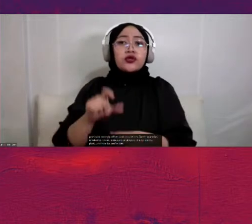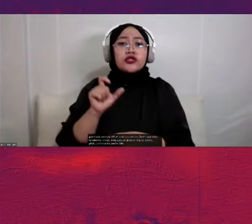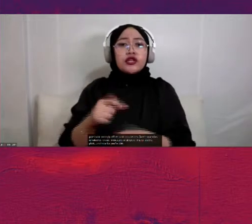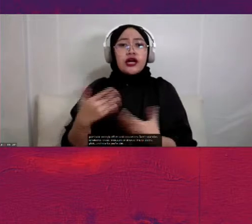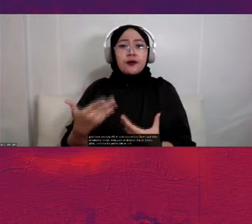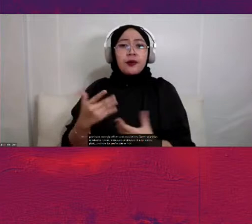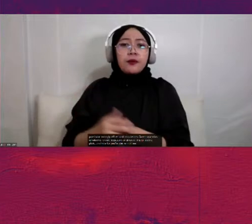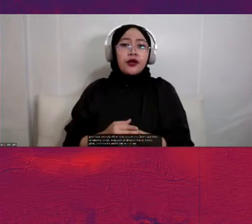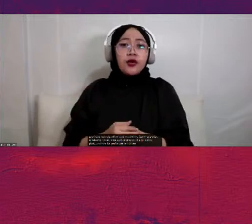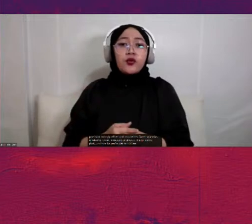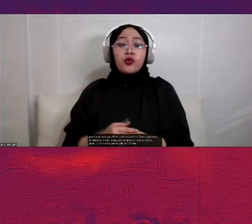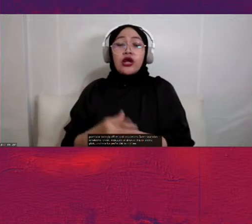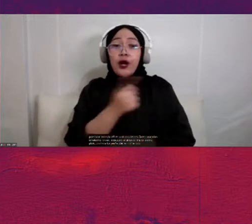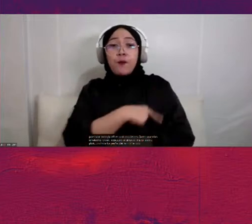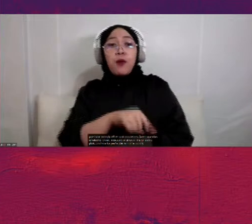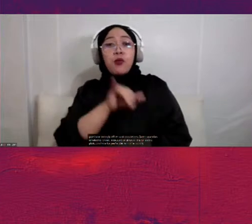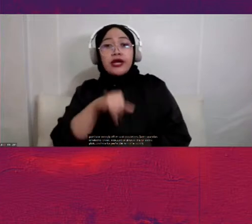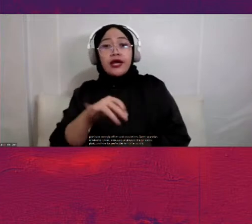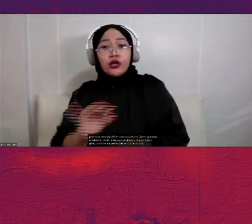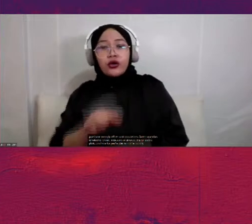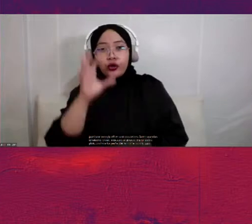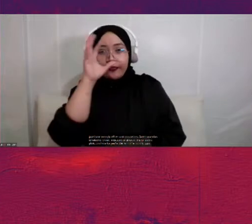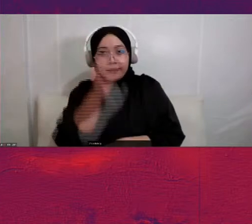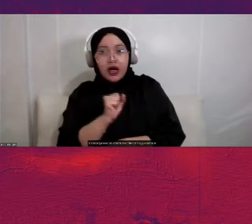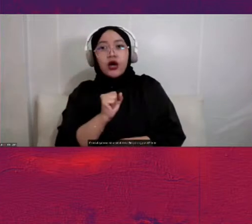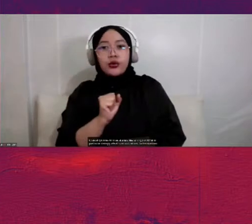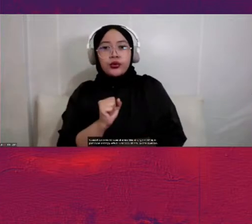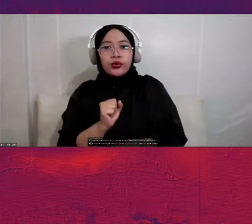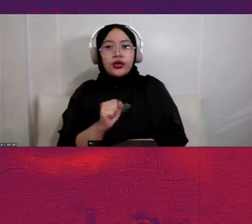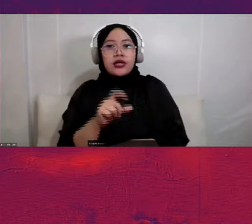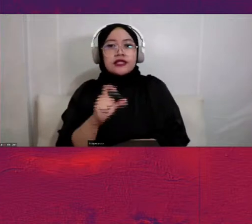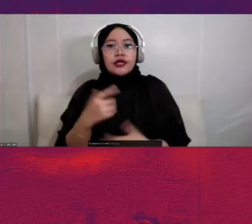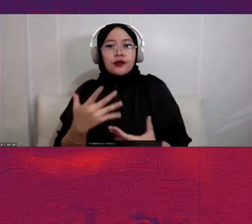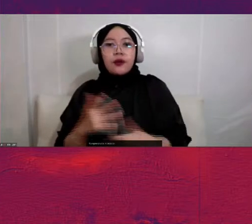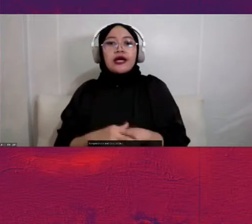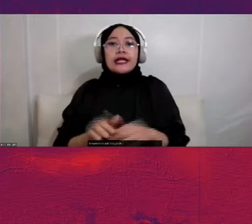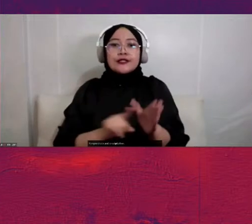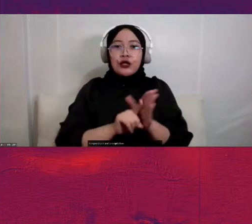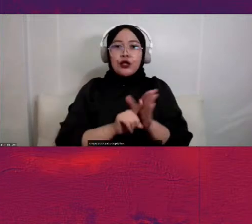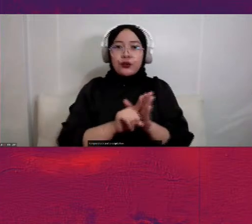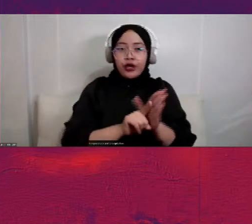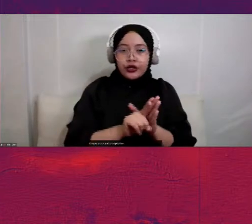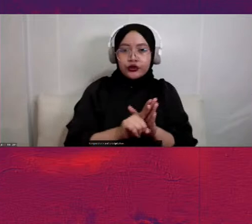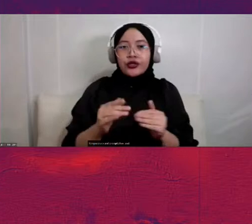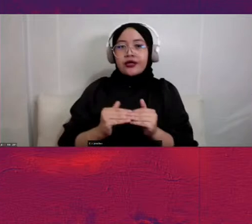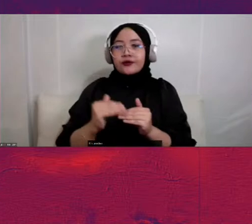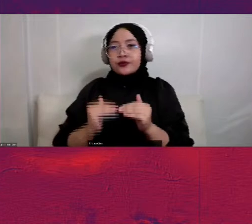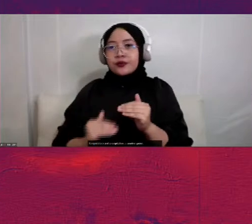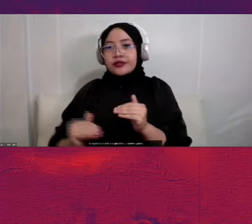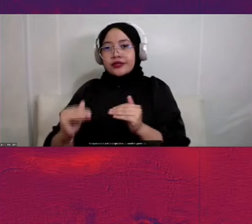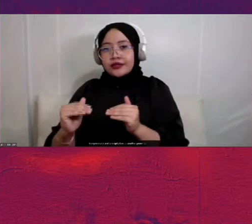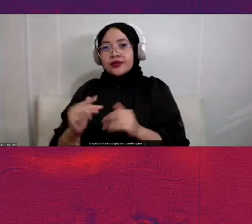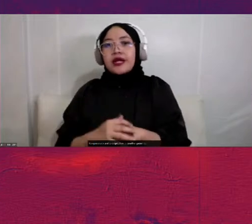able or not to identify absolute cutoffs with temperature and precipitation is another point to